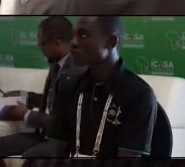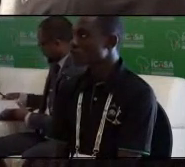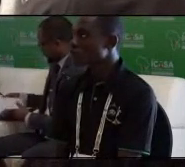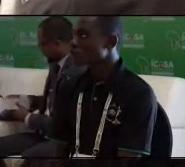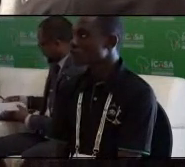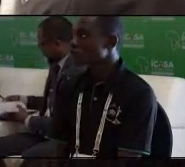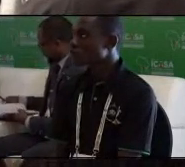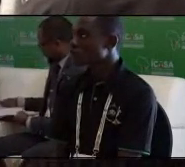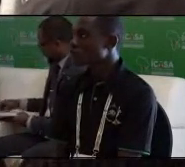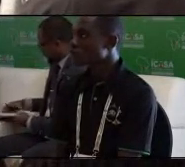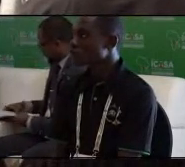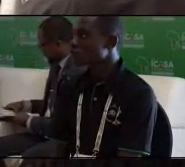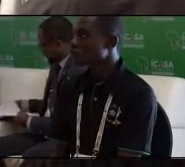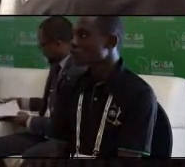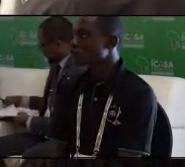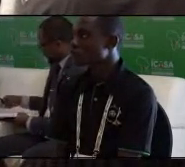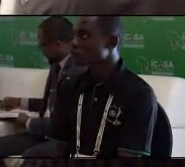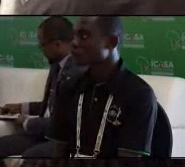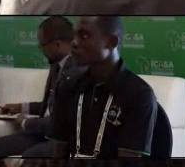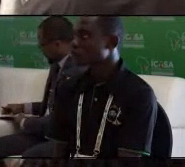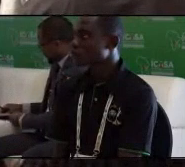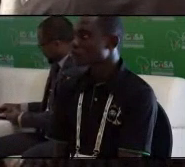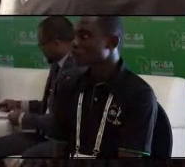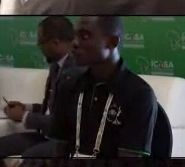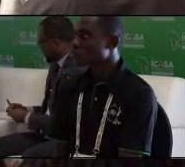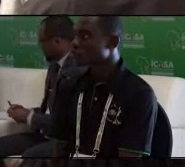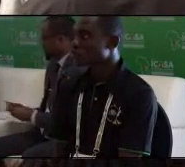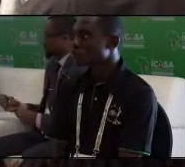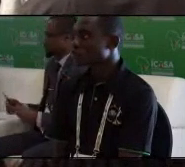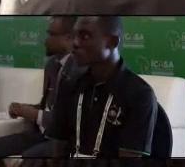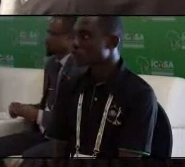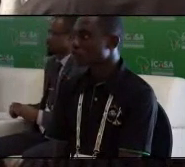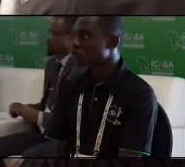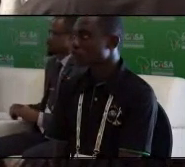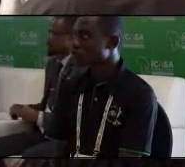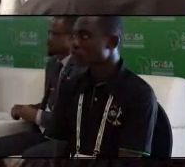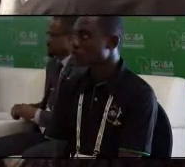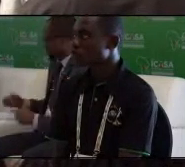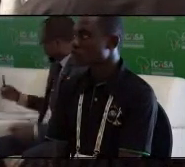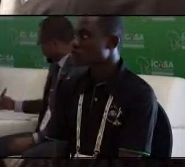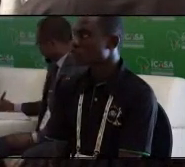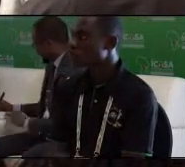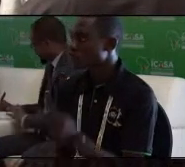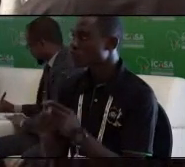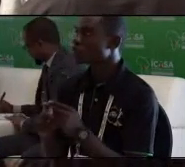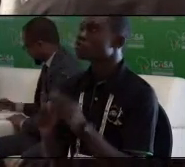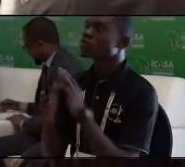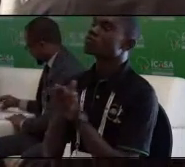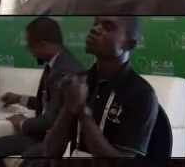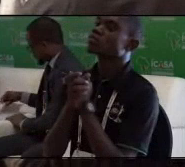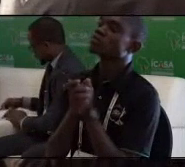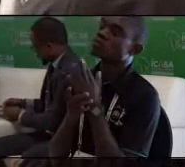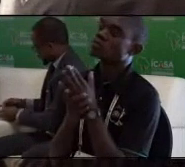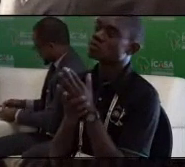Wait, one more question, and then we perhaps go back to the Thank you. Thank you. My name is Ombeni Werinde from